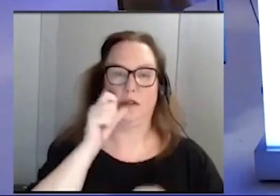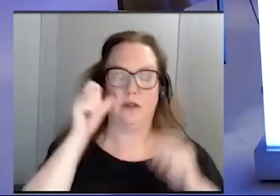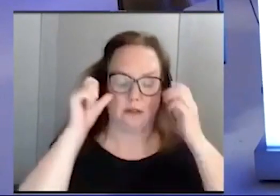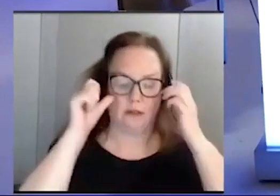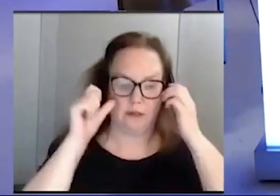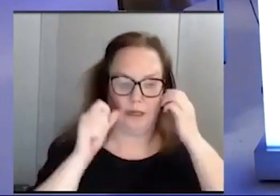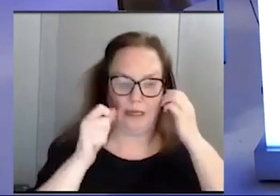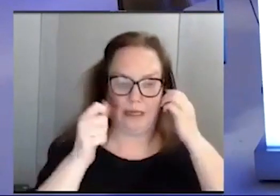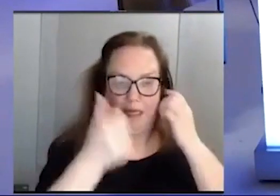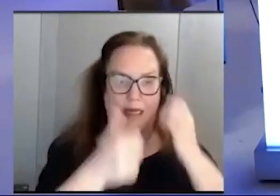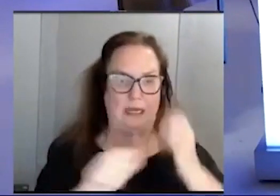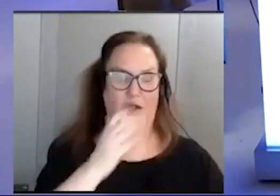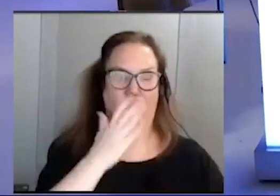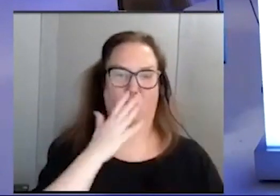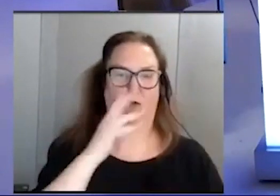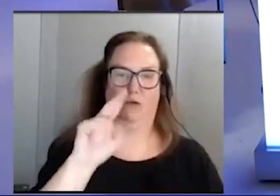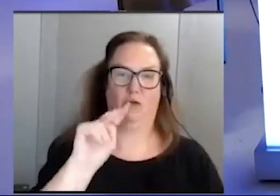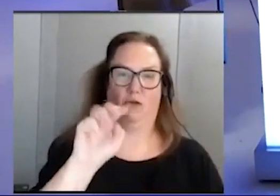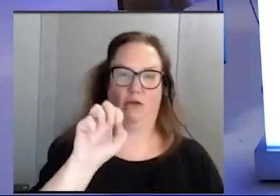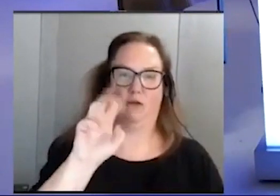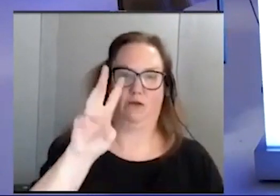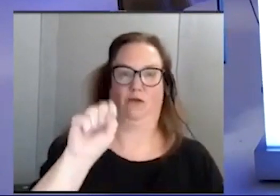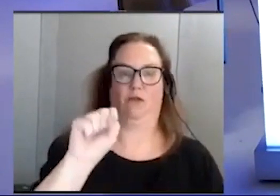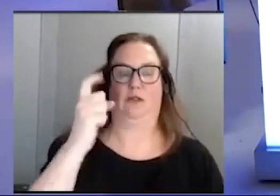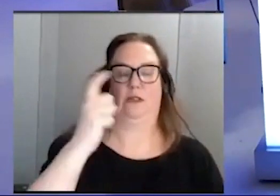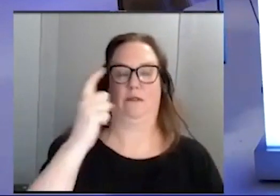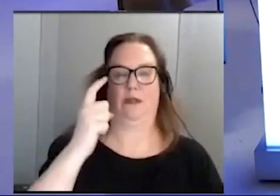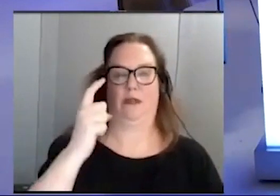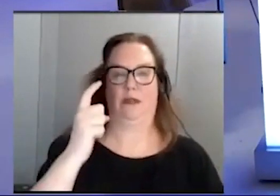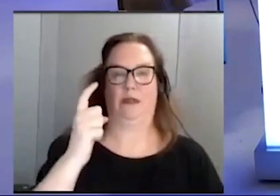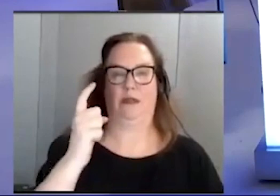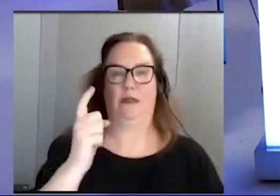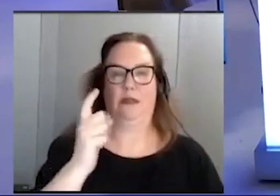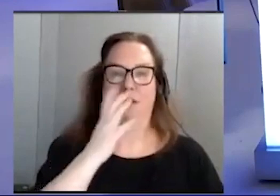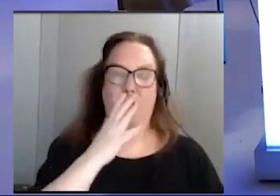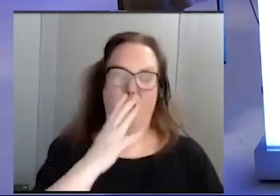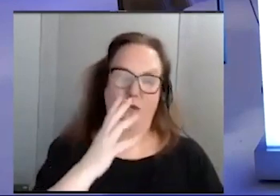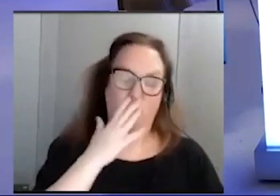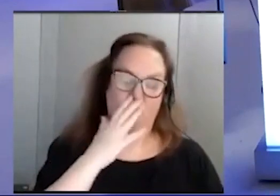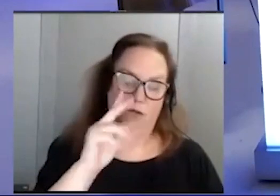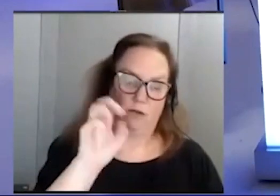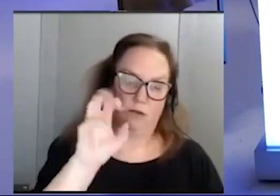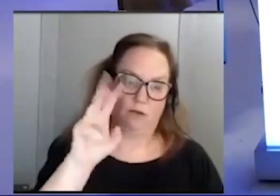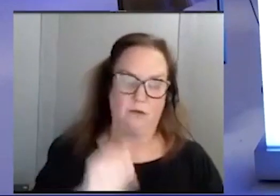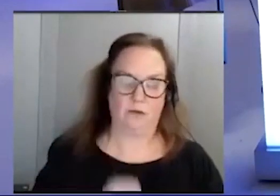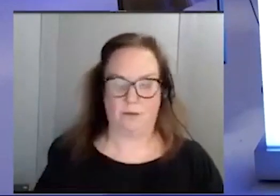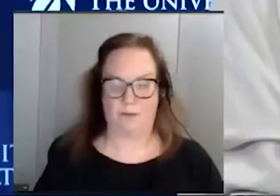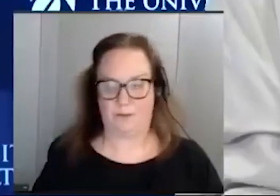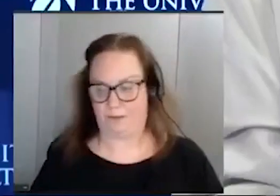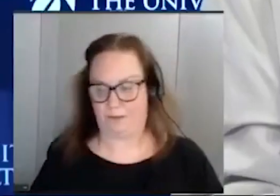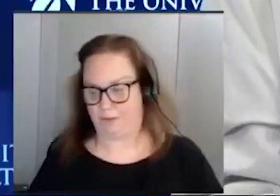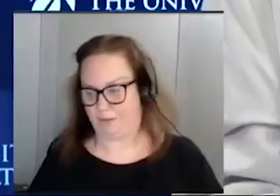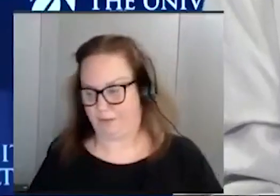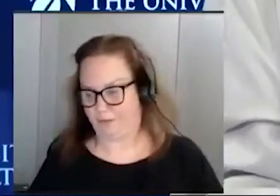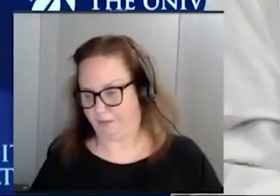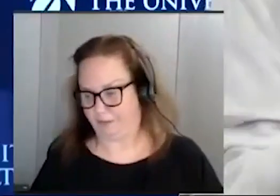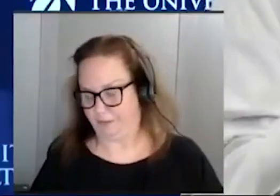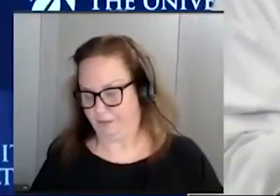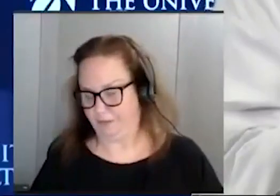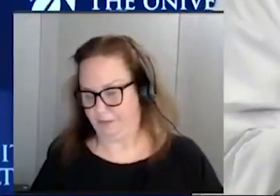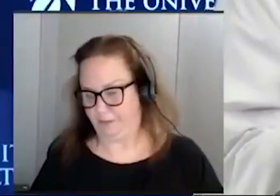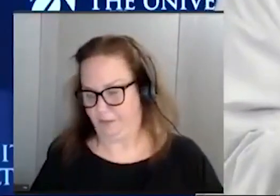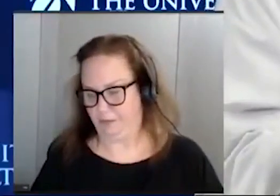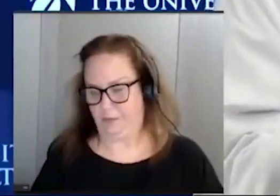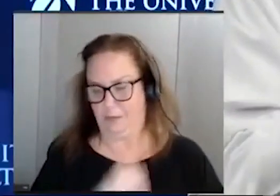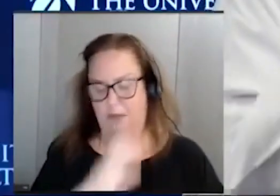us? Please tell me something's happening that's moving the needle somewhere. That's really good news. This thing is good news, just to say. It's really